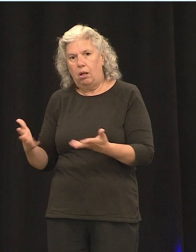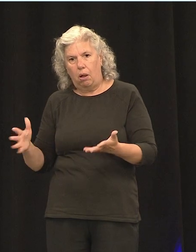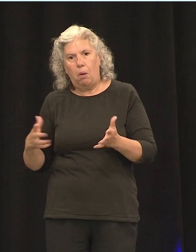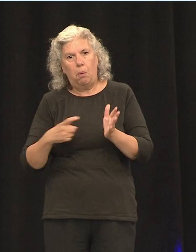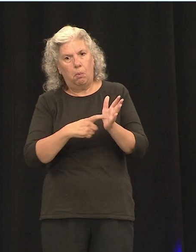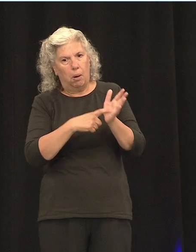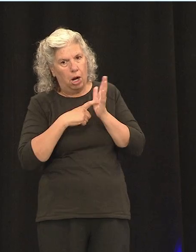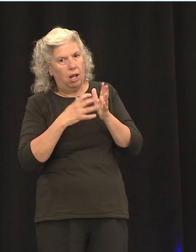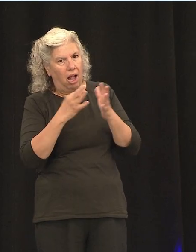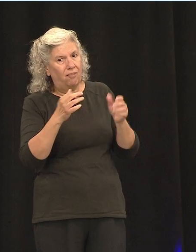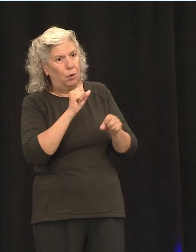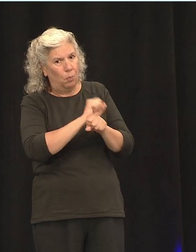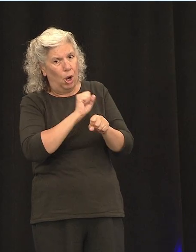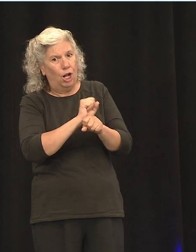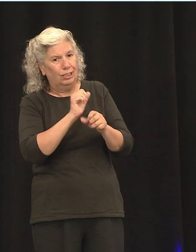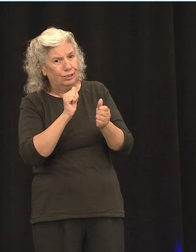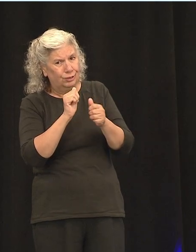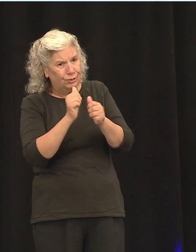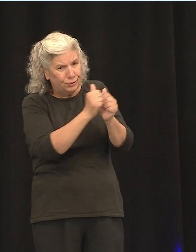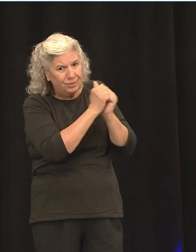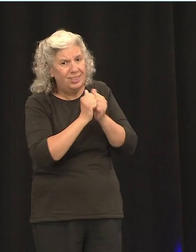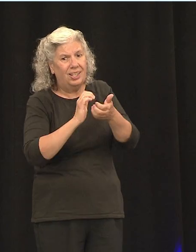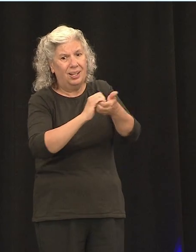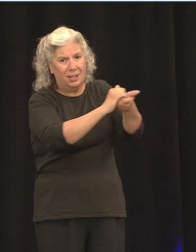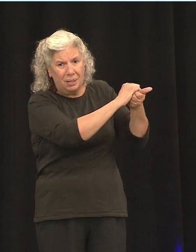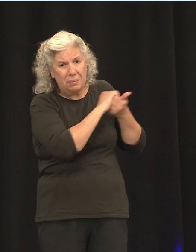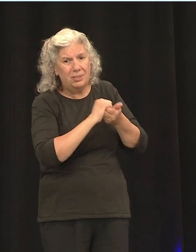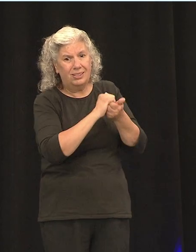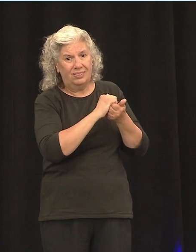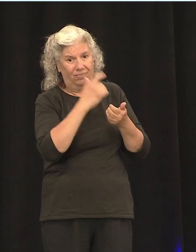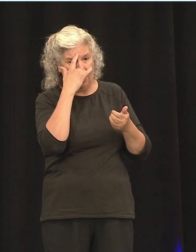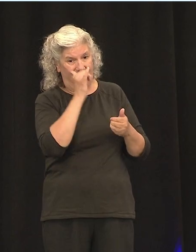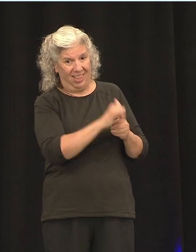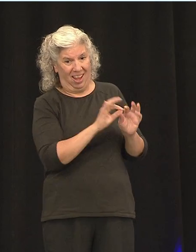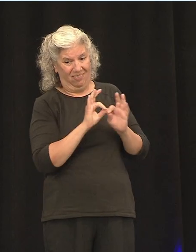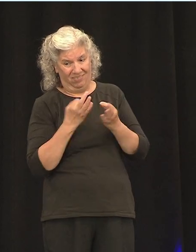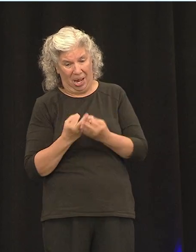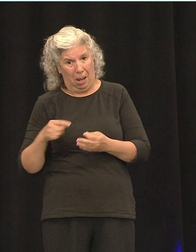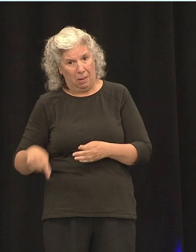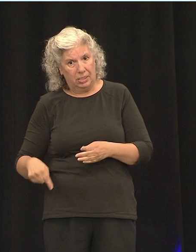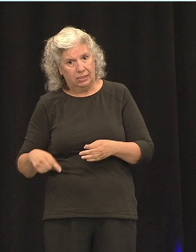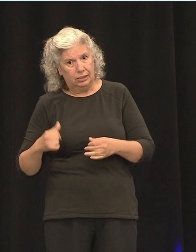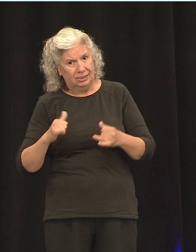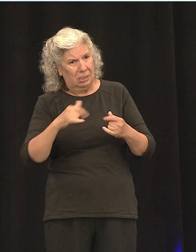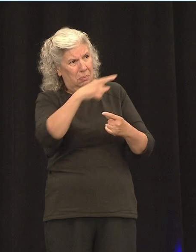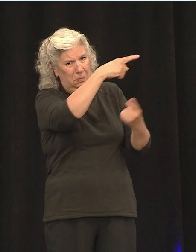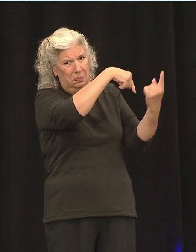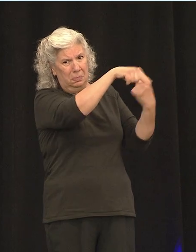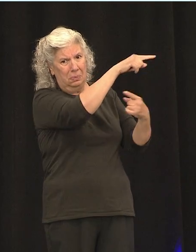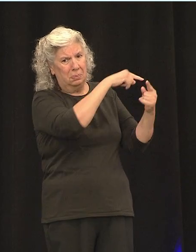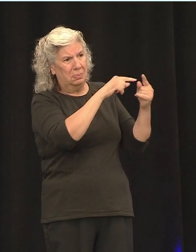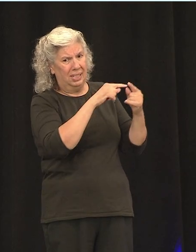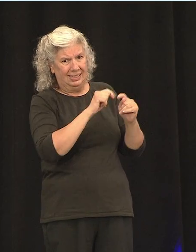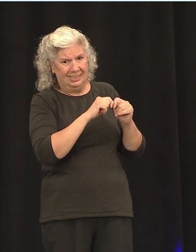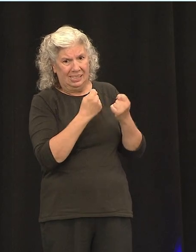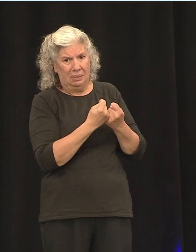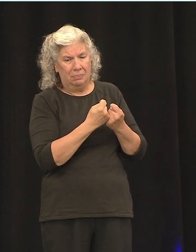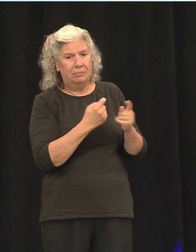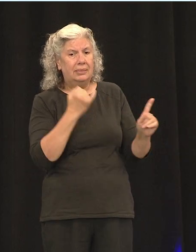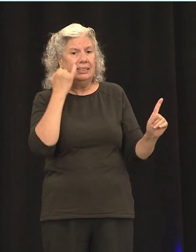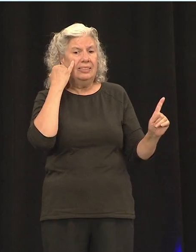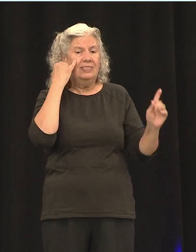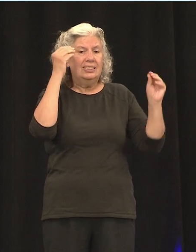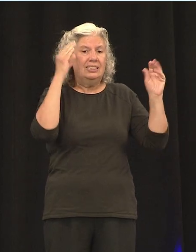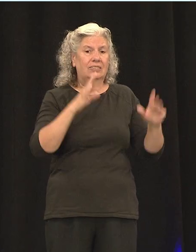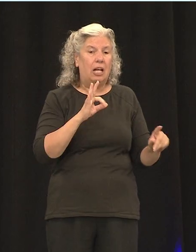not just with the family, but also between team members. So if the teacher of the deaf is working with the child and